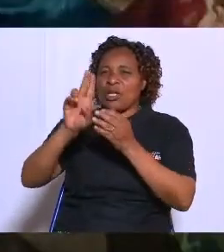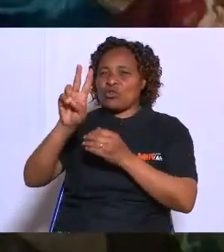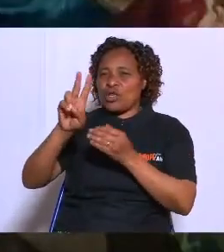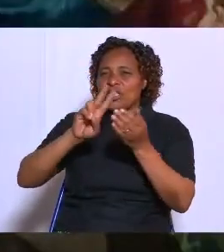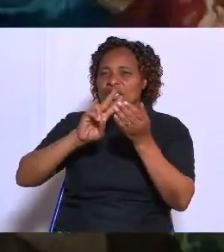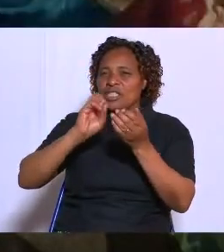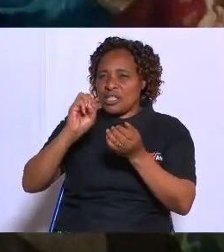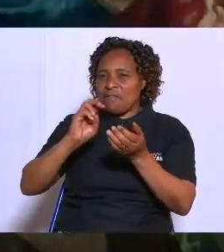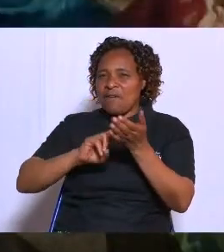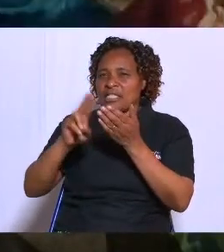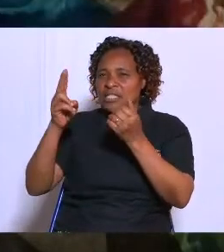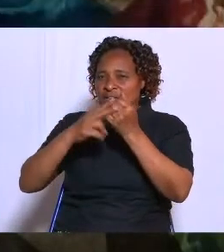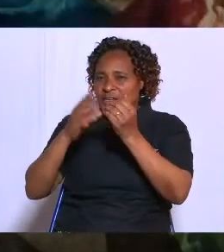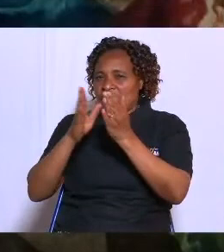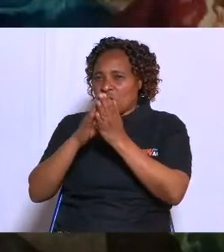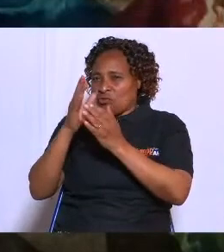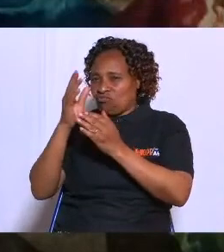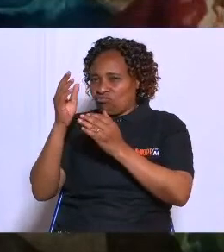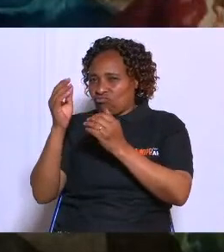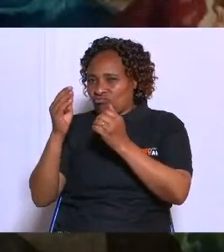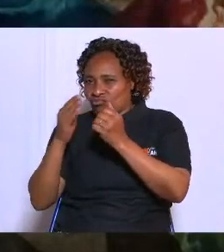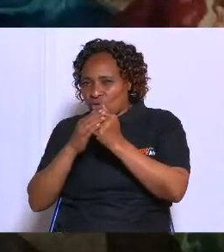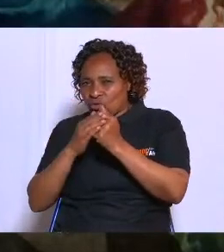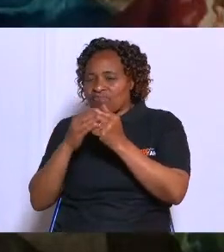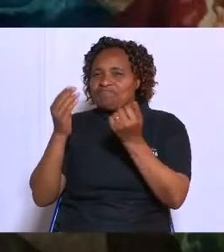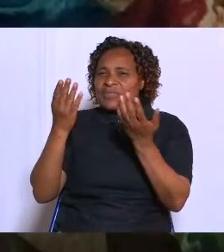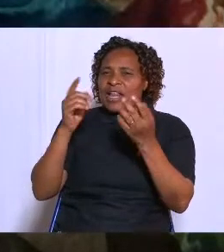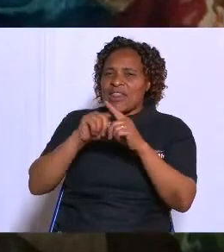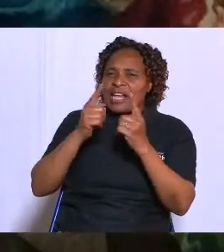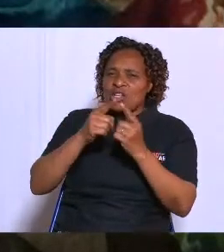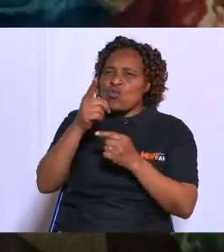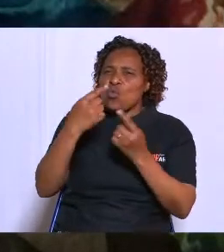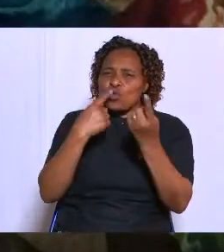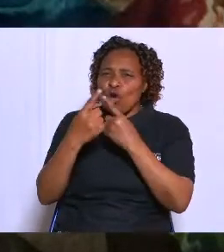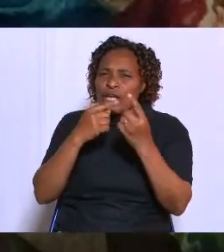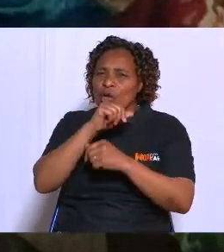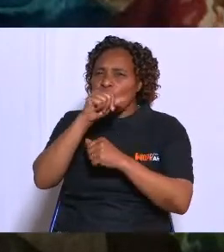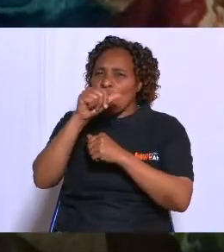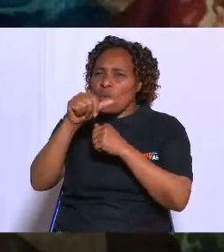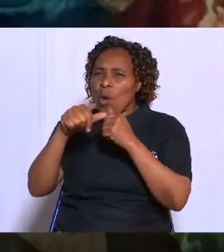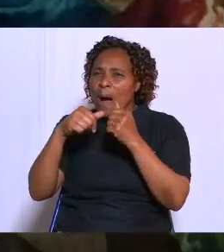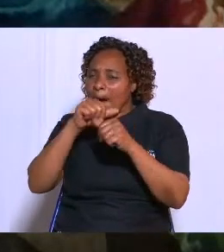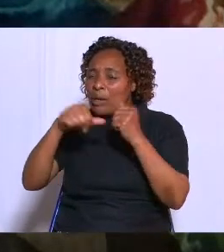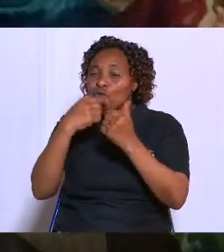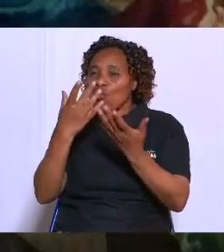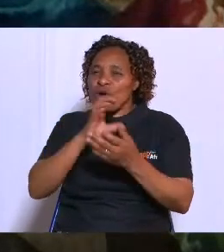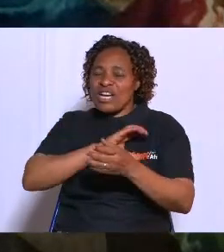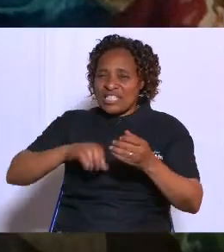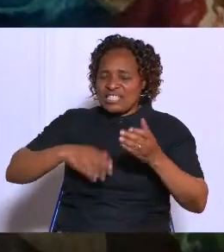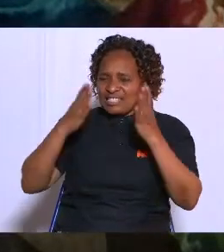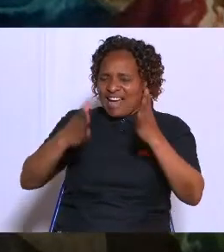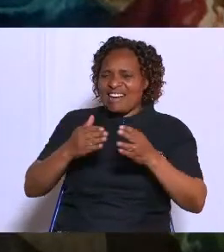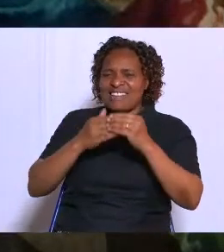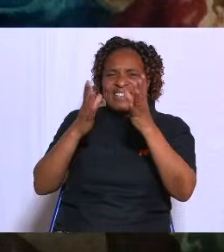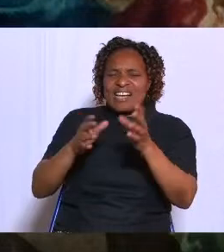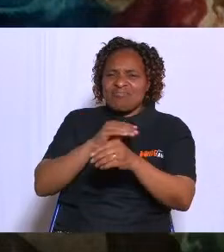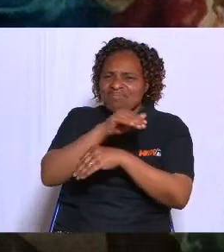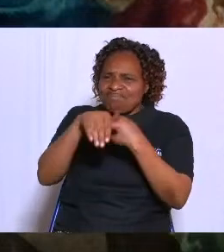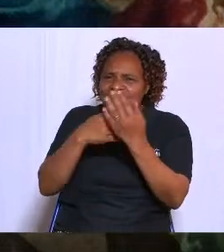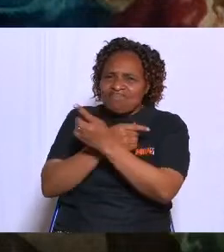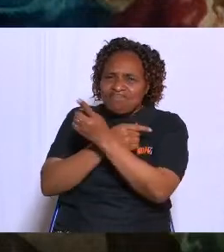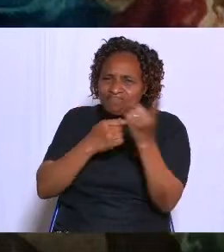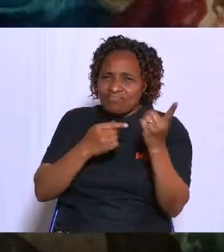he says also from among yourselves who's he talking to Christian leaders among yourselves they'll